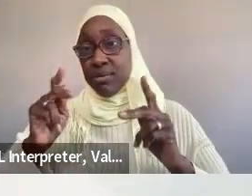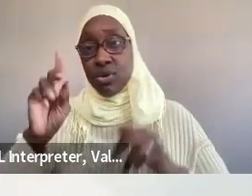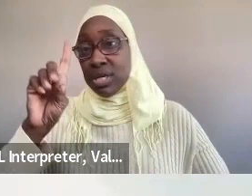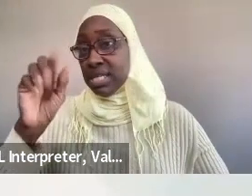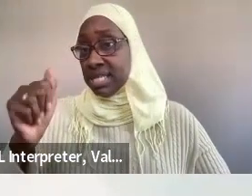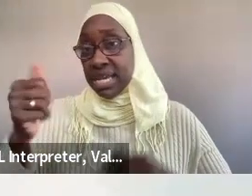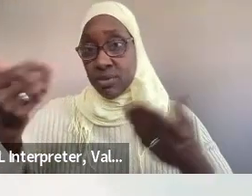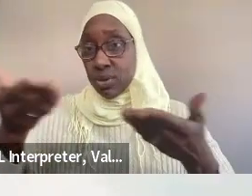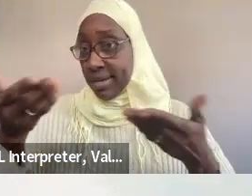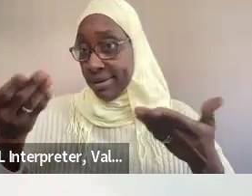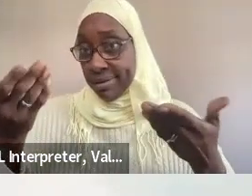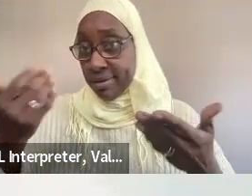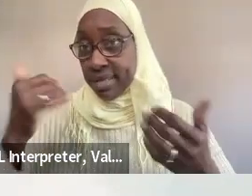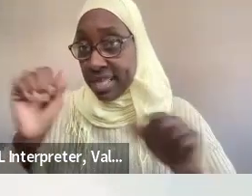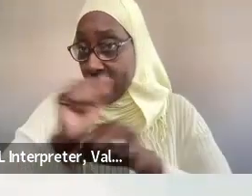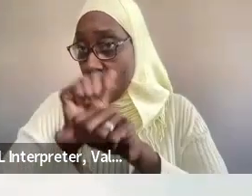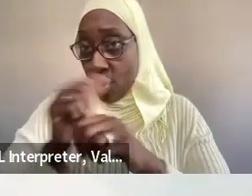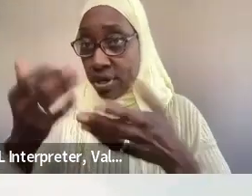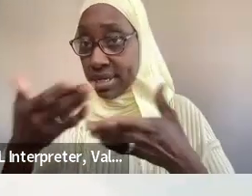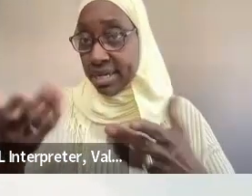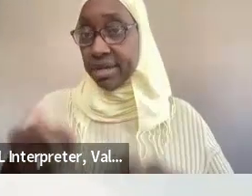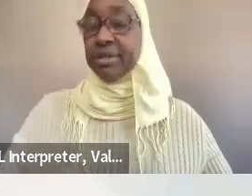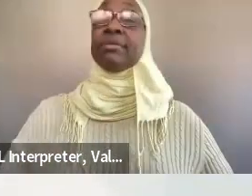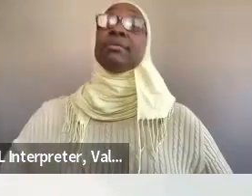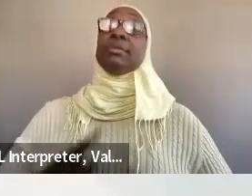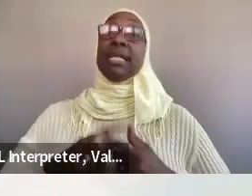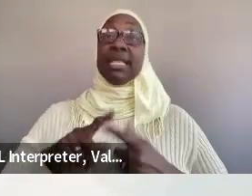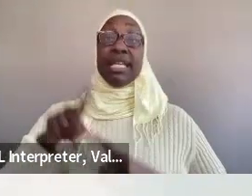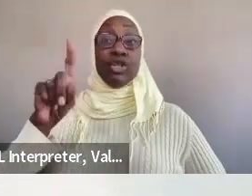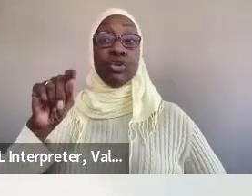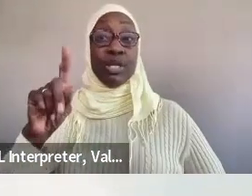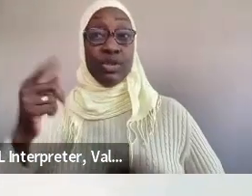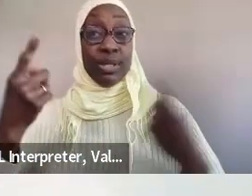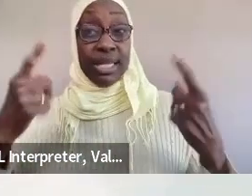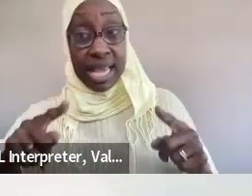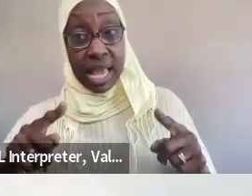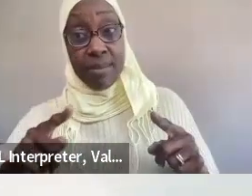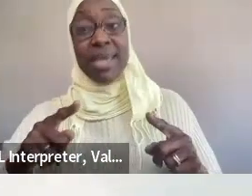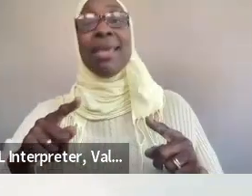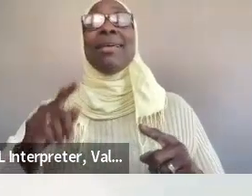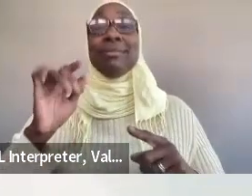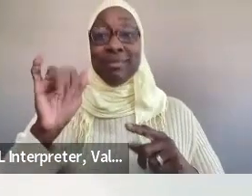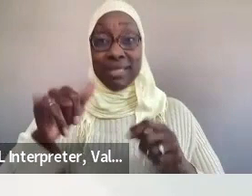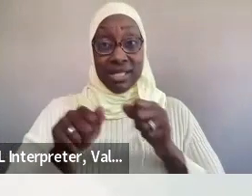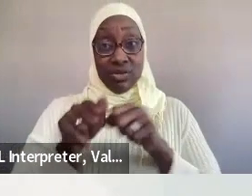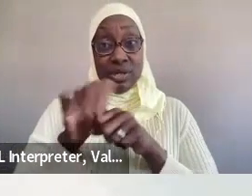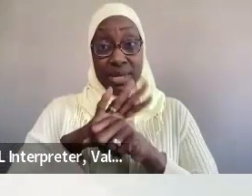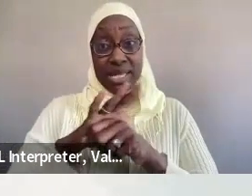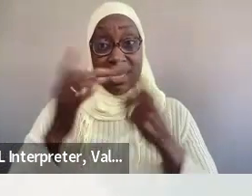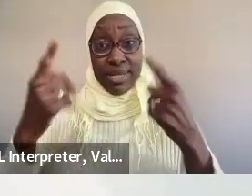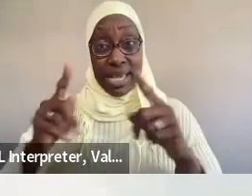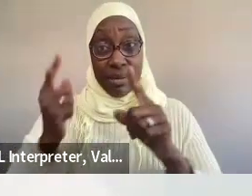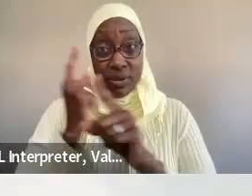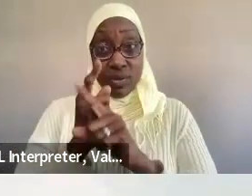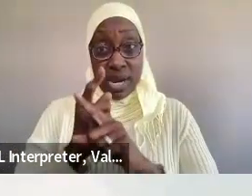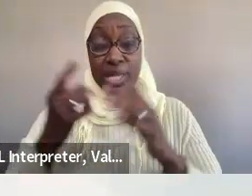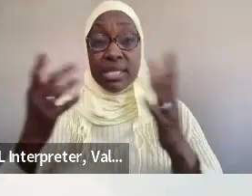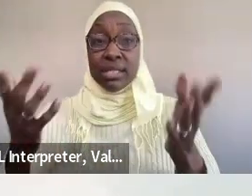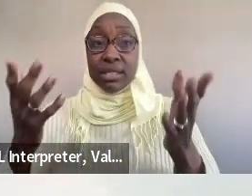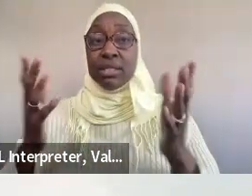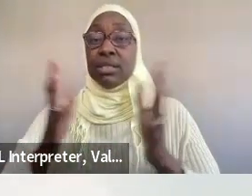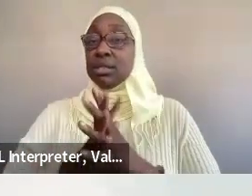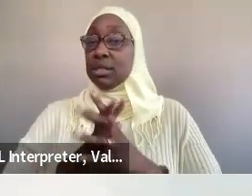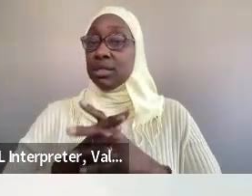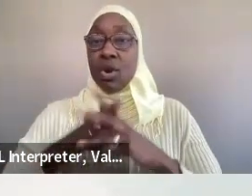time. And then 2020 hit, and as we all remember, that's when the pandemic hit, right? It was like, so then we were kind of